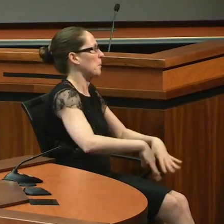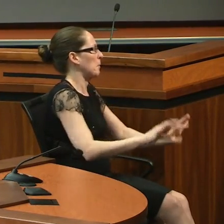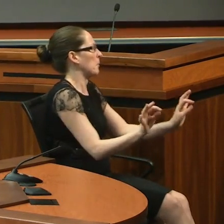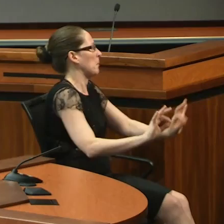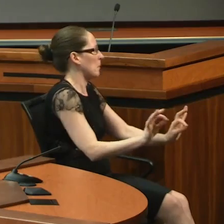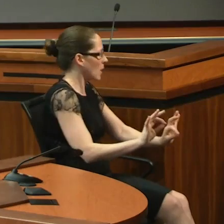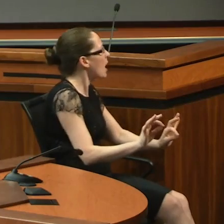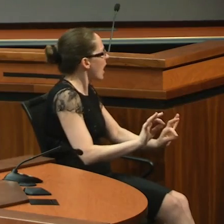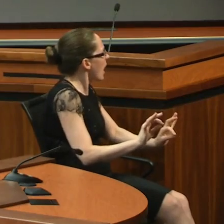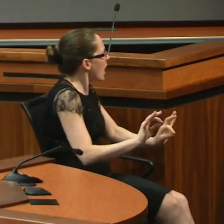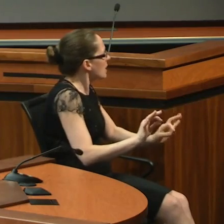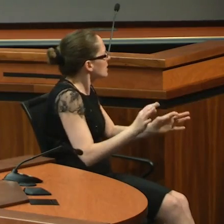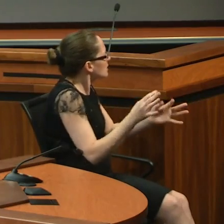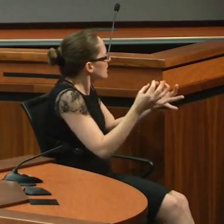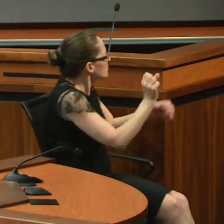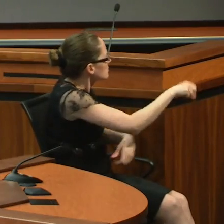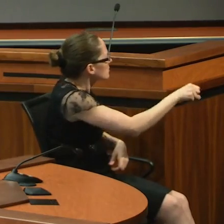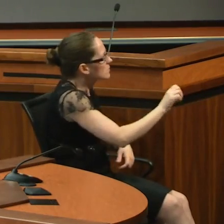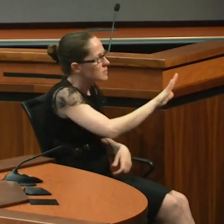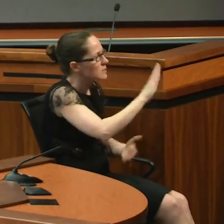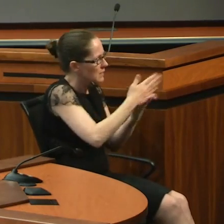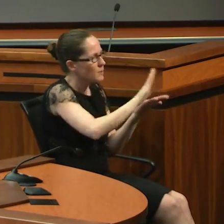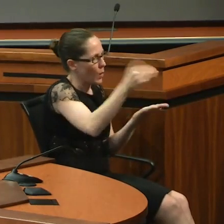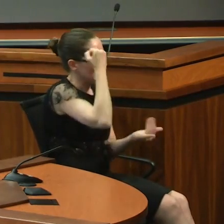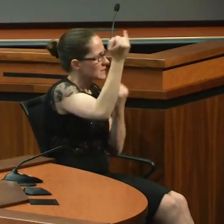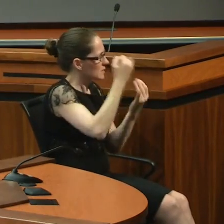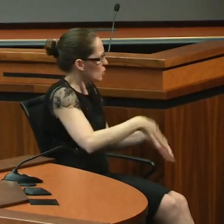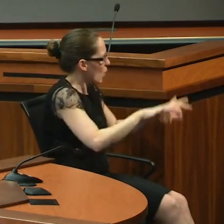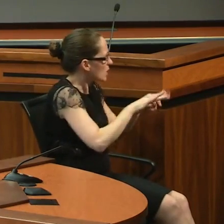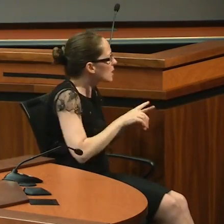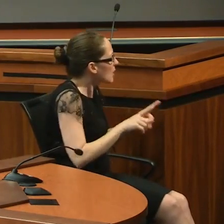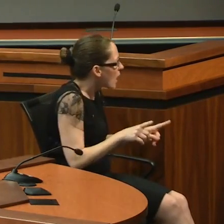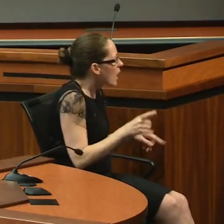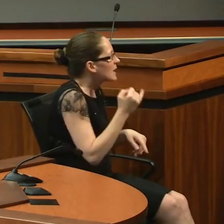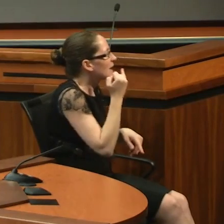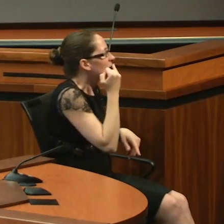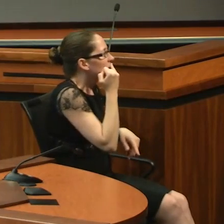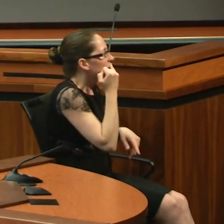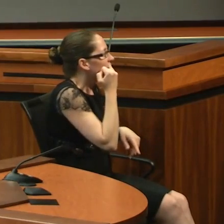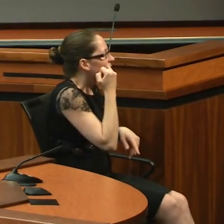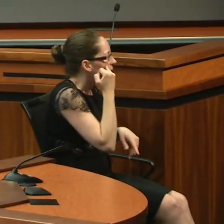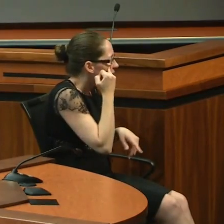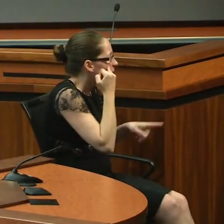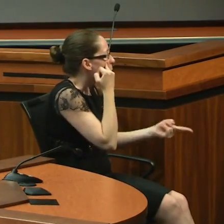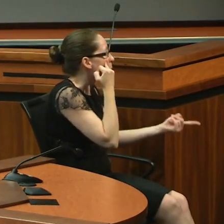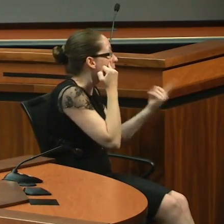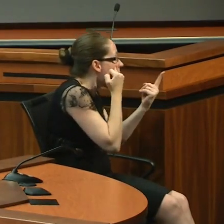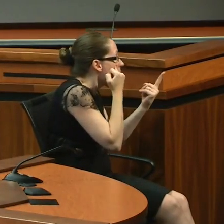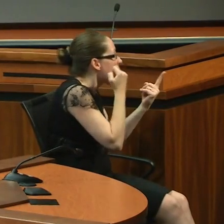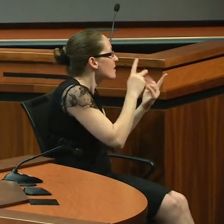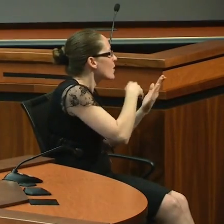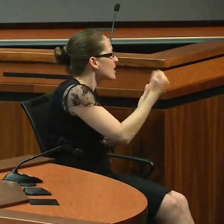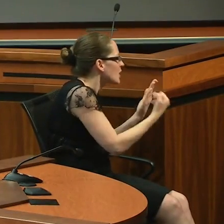scope, there's sort of a resolution to it, that gets lost. Small things get lost in the big picture. But when you look at the smaller area, when you